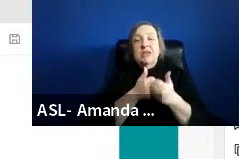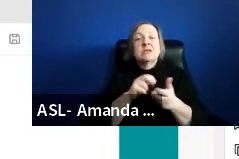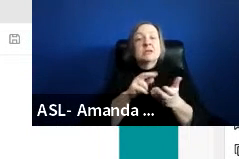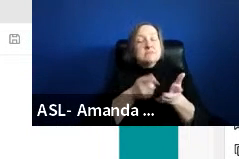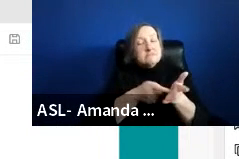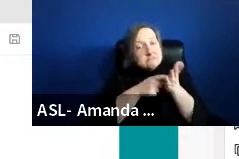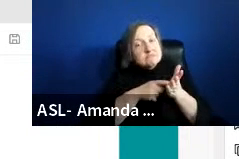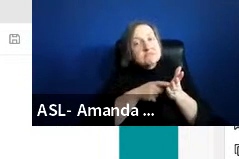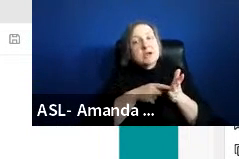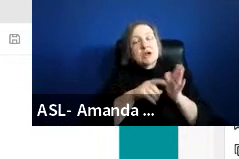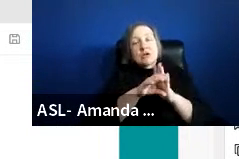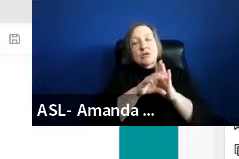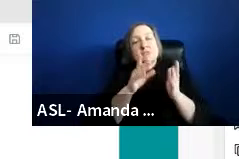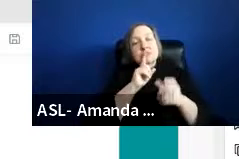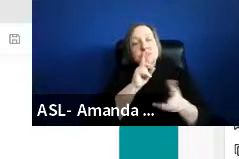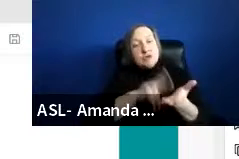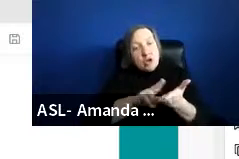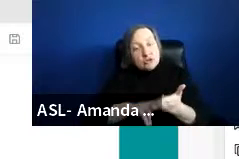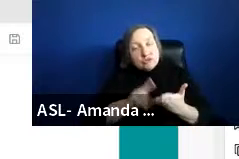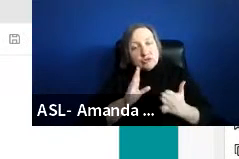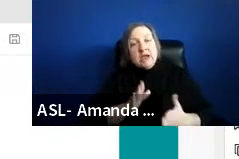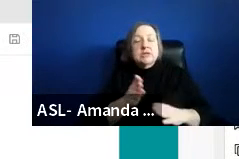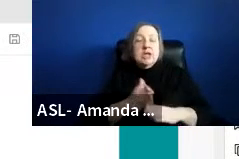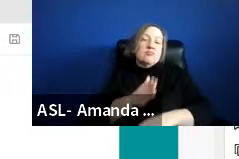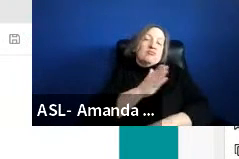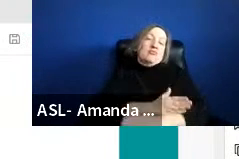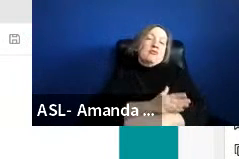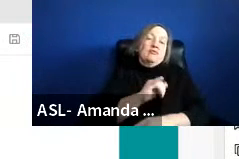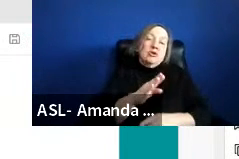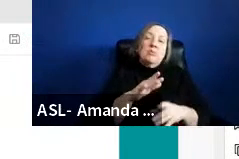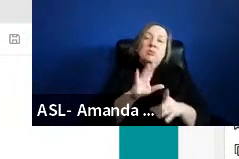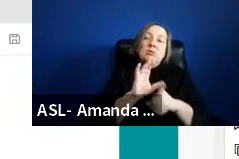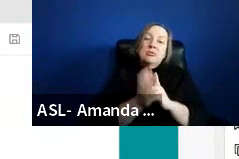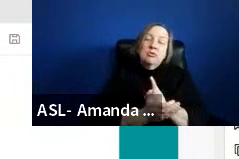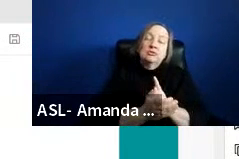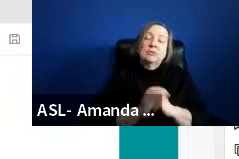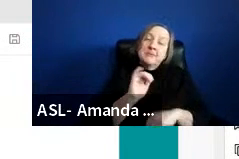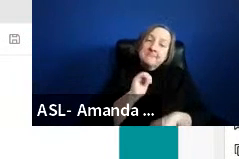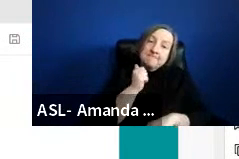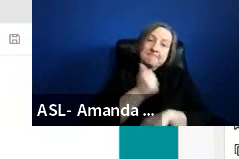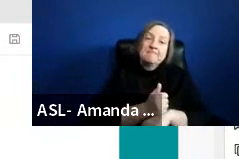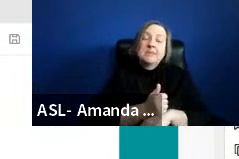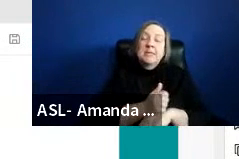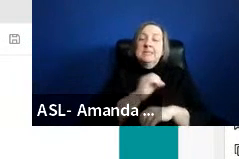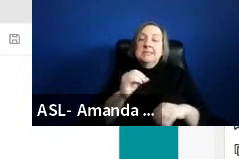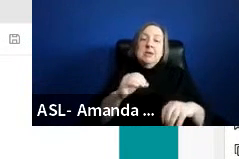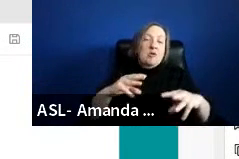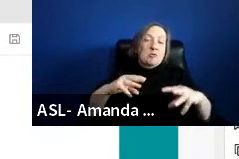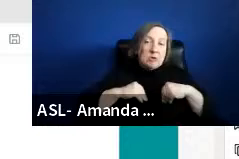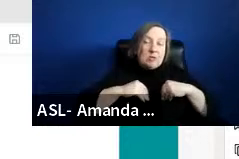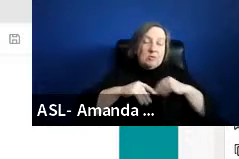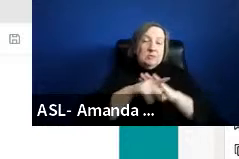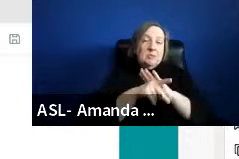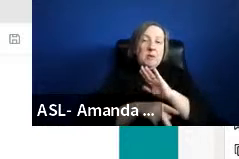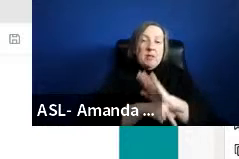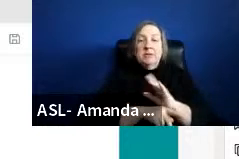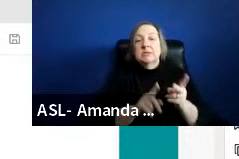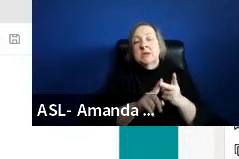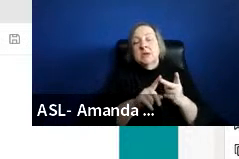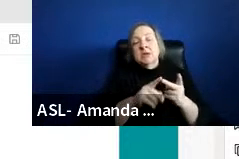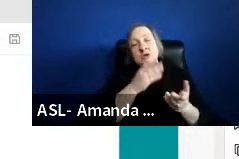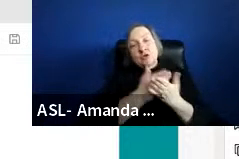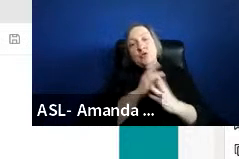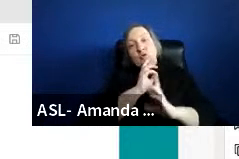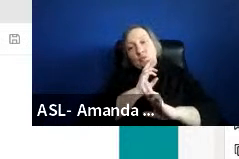contractors commit to actively improve job site culture by establishing zero tolerance policies, robust